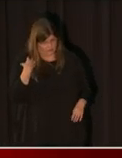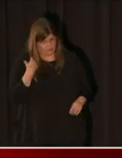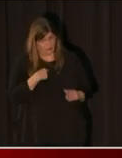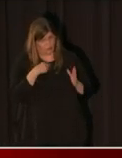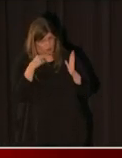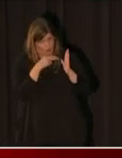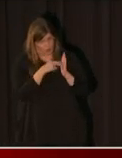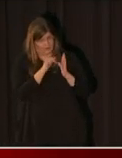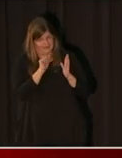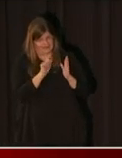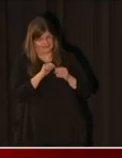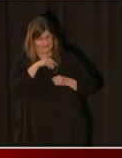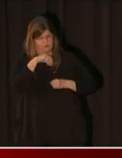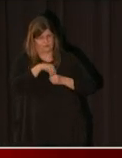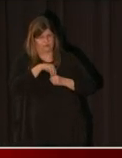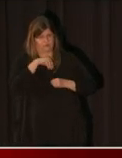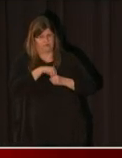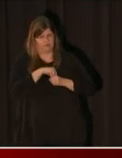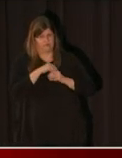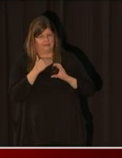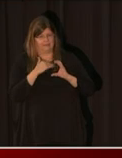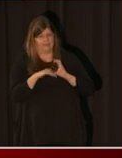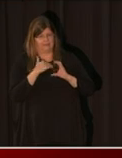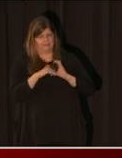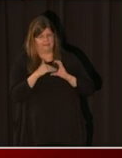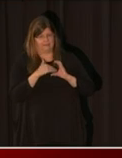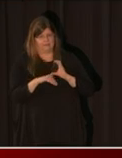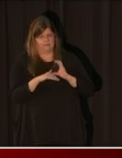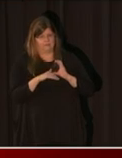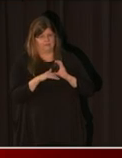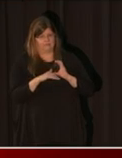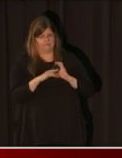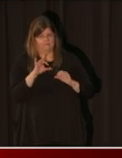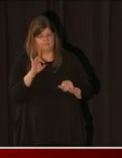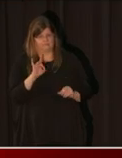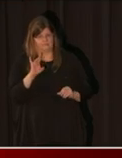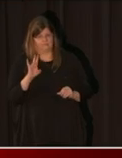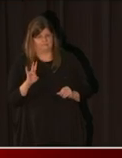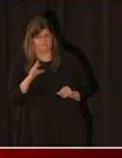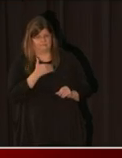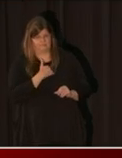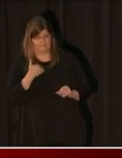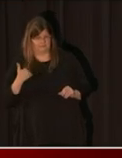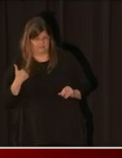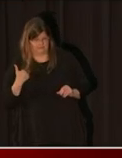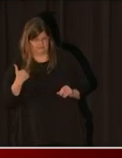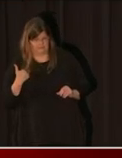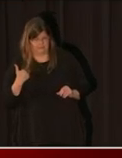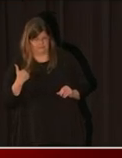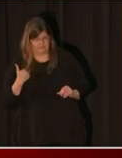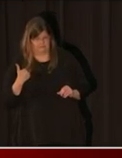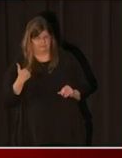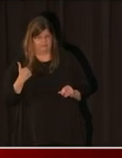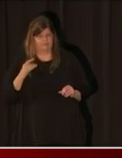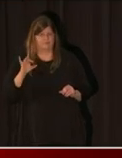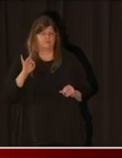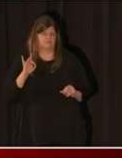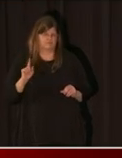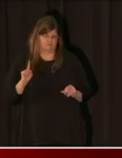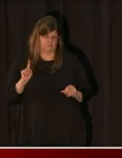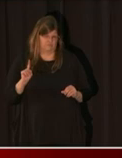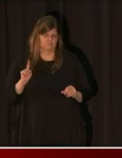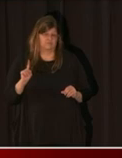an internal email that says the 87 members, 81 sworn, 6 civilian, who notified us